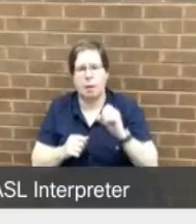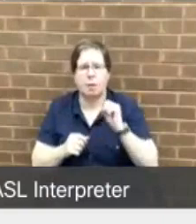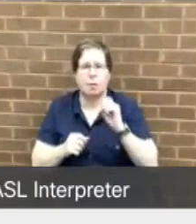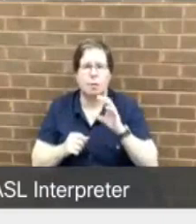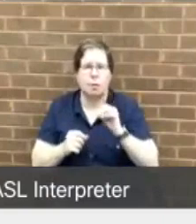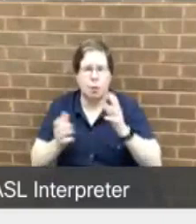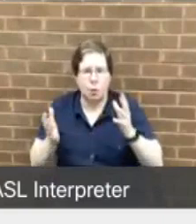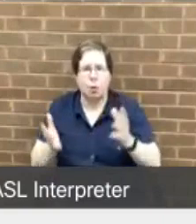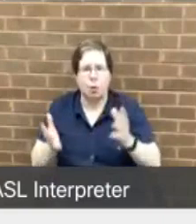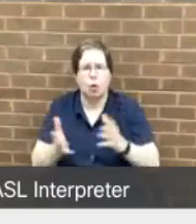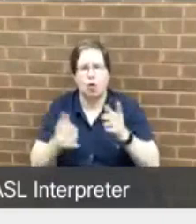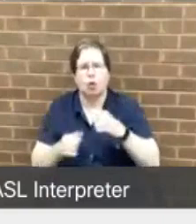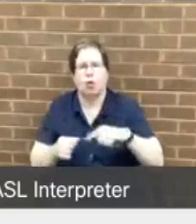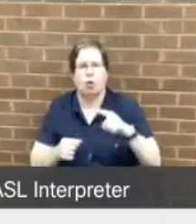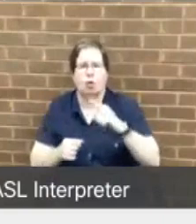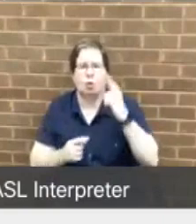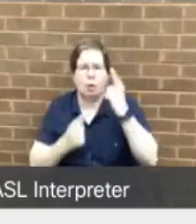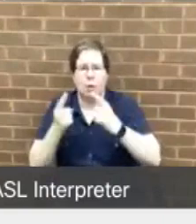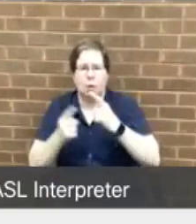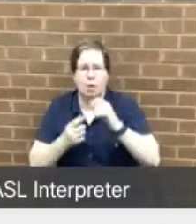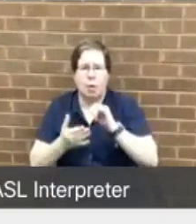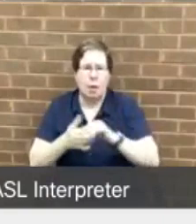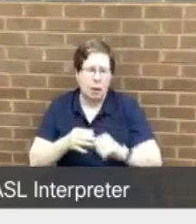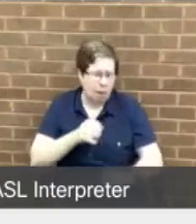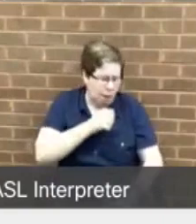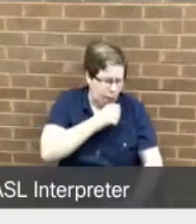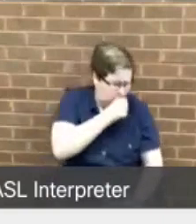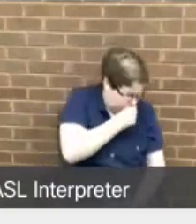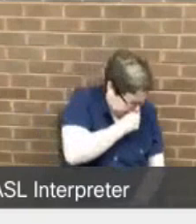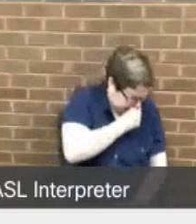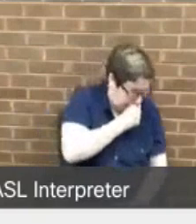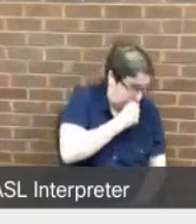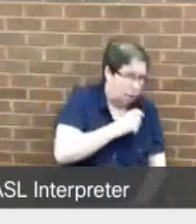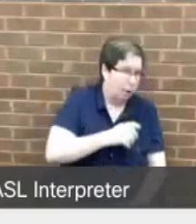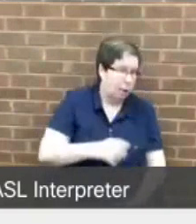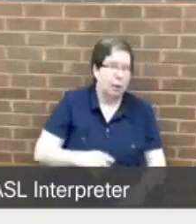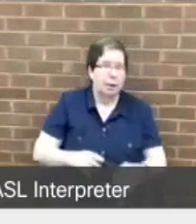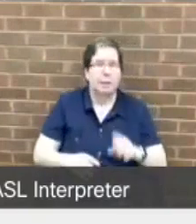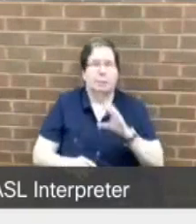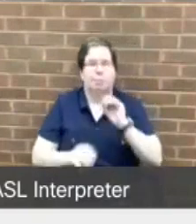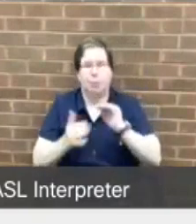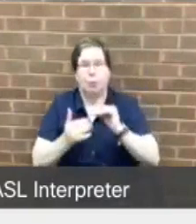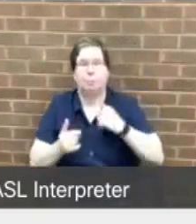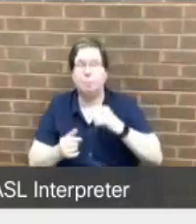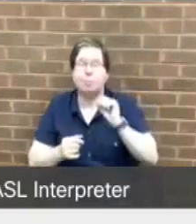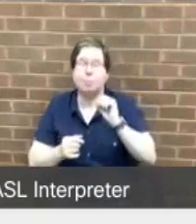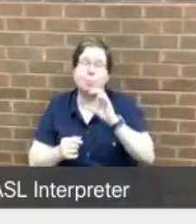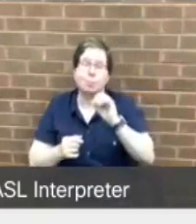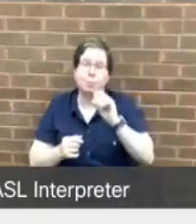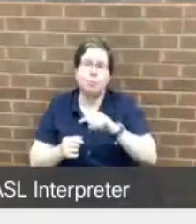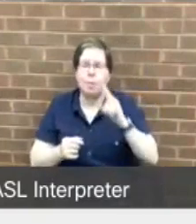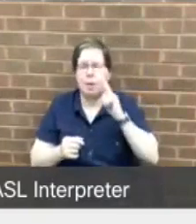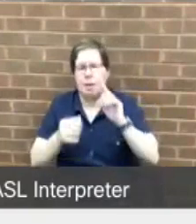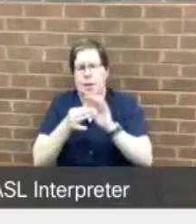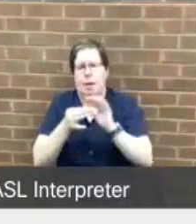encourage you to take that into consideration. And for Secretary Slater, appreciate the comments. I think the only thing I want to highlight too